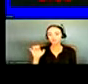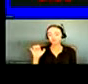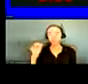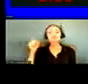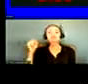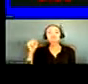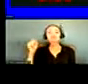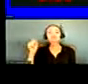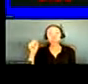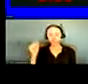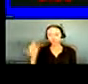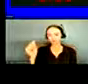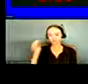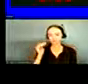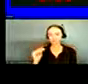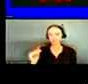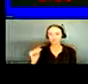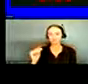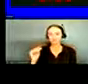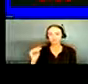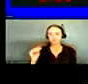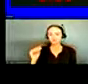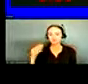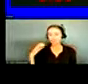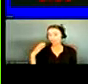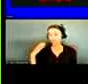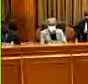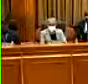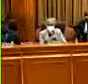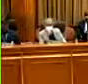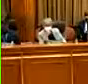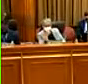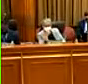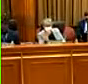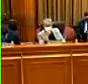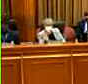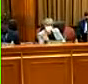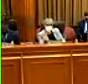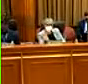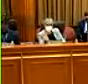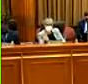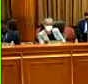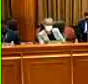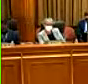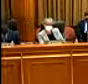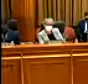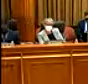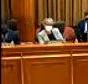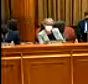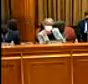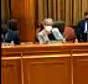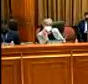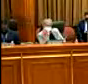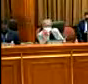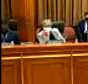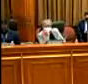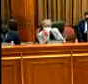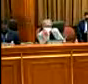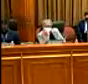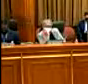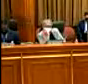Yes. Councilmember McDuffie votes yes. Chairman Mendelson. Yes. Chairman Mendelson votes yes. Councilmember Nadeau.